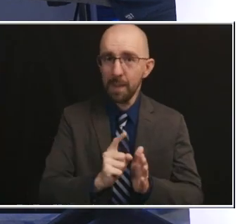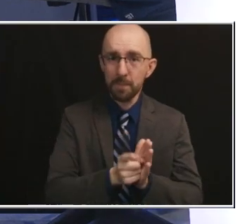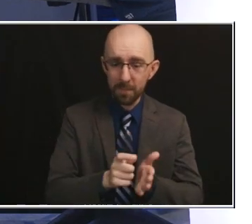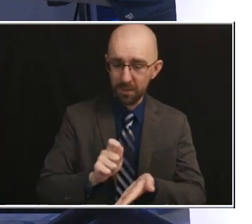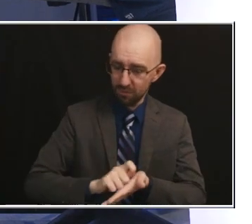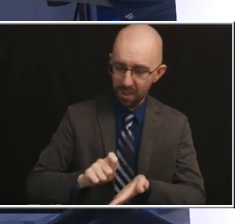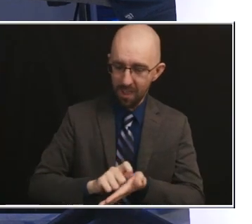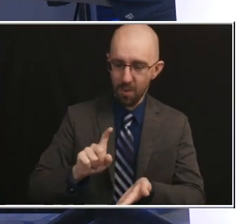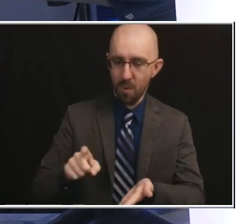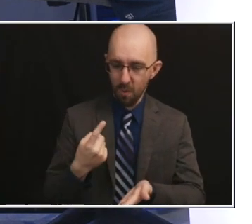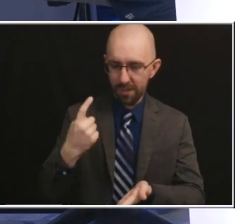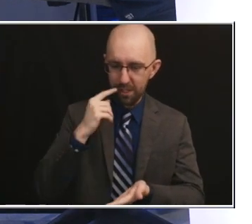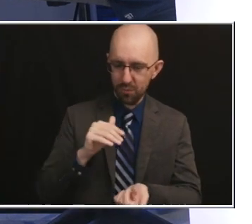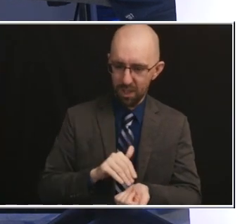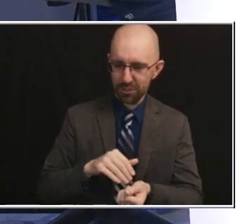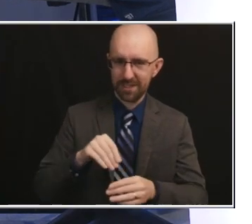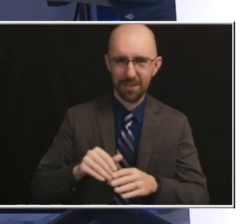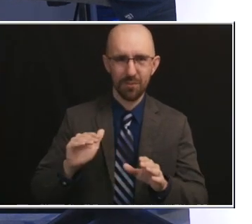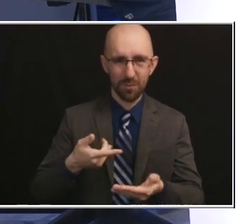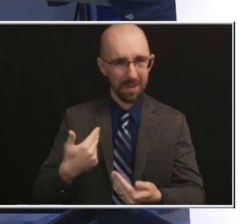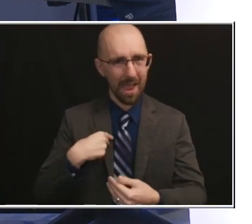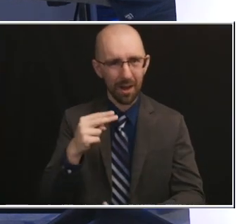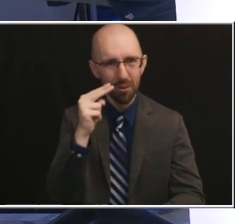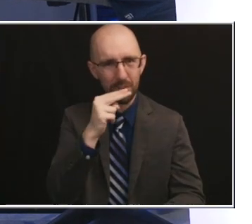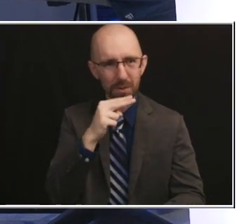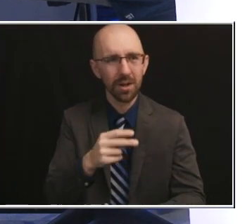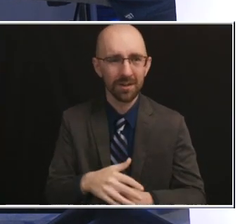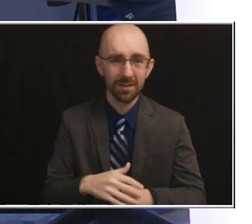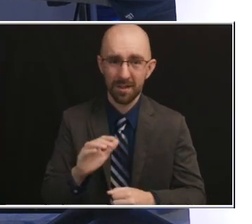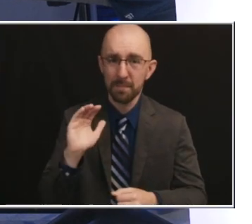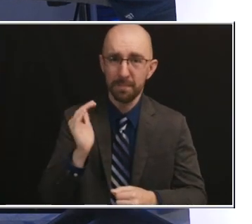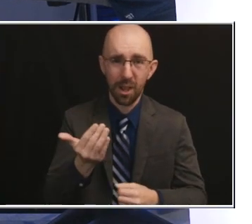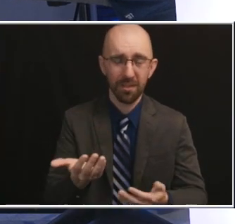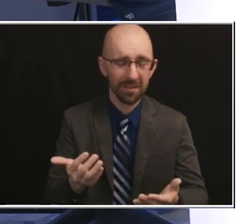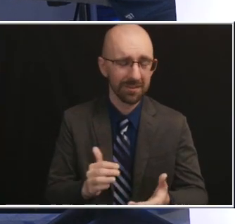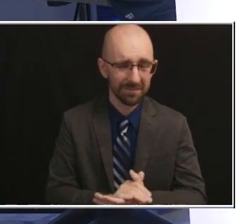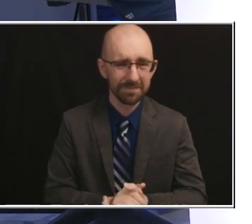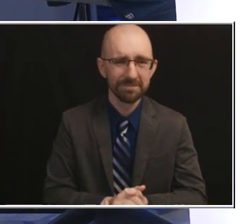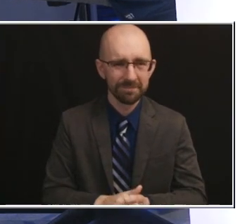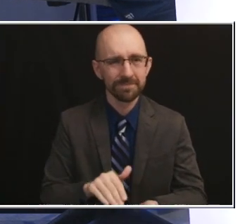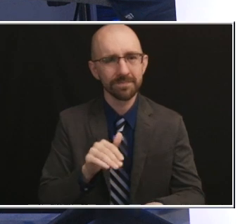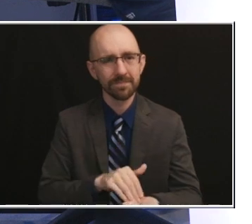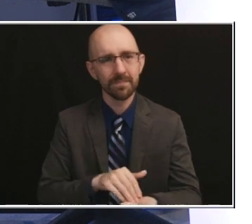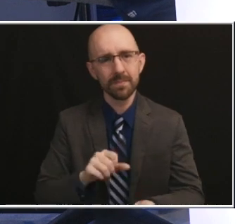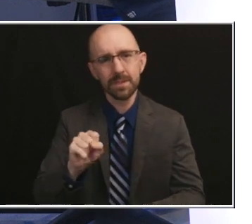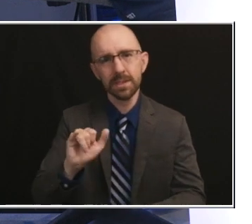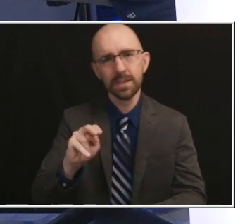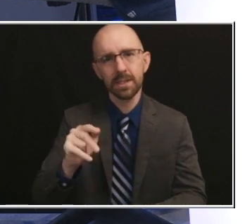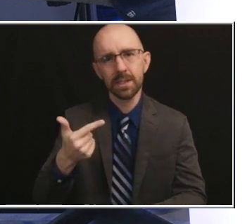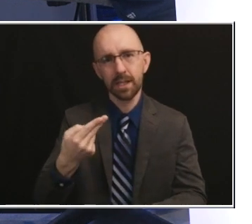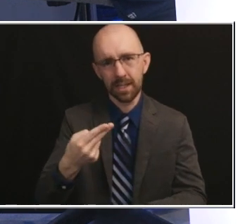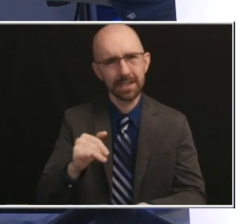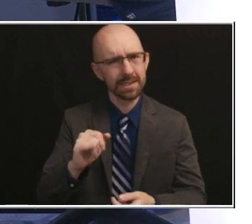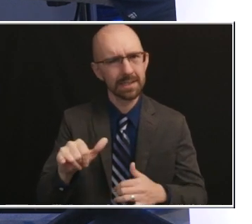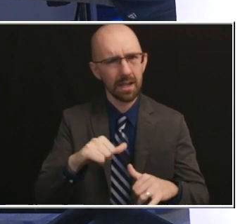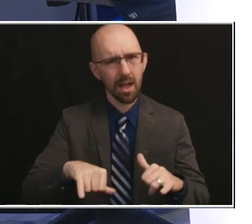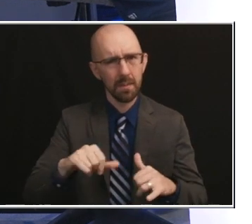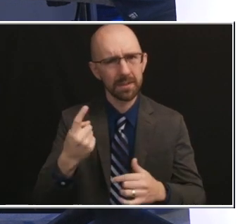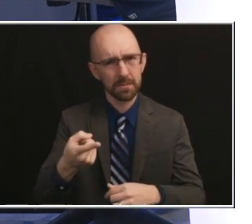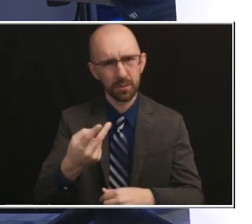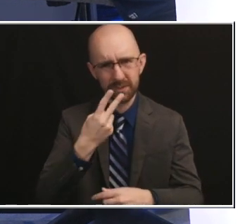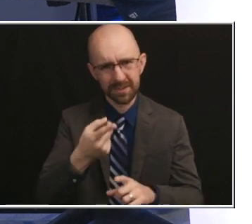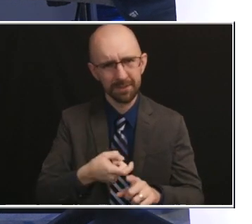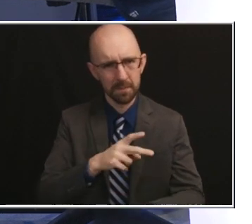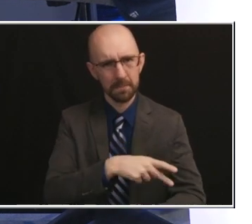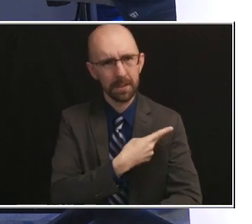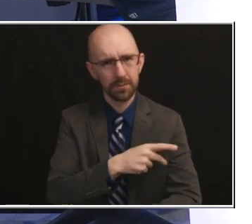sense of humor. Apparently. At some point. Apparently. Dr. Singh, is this a common thing that you see from your patients who've